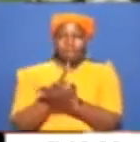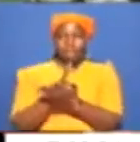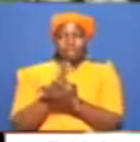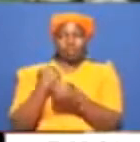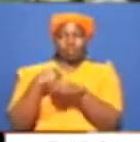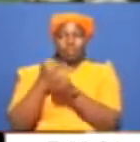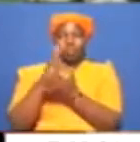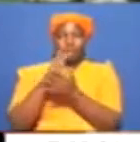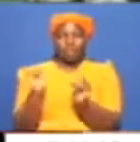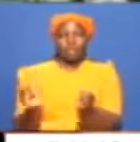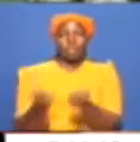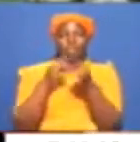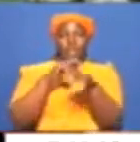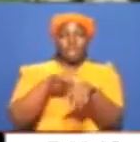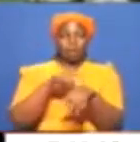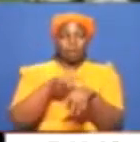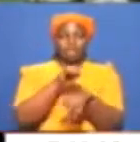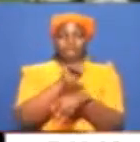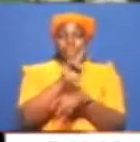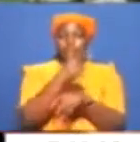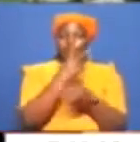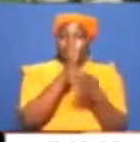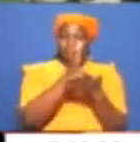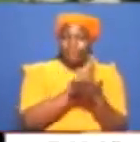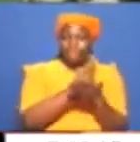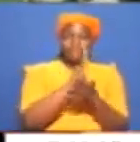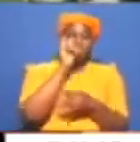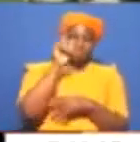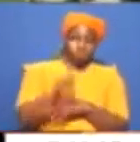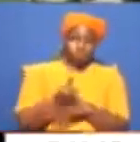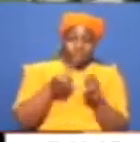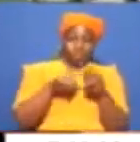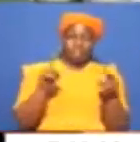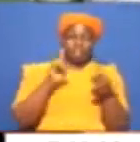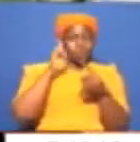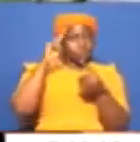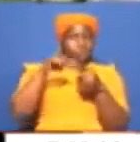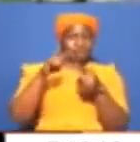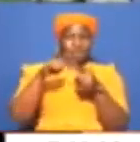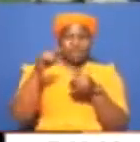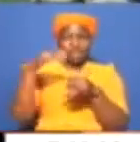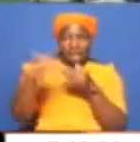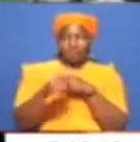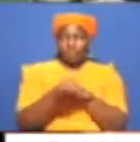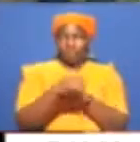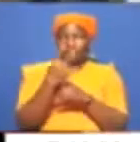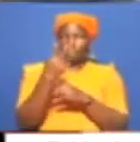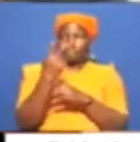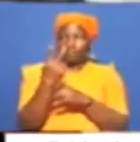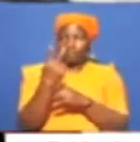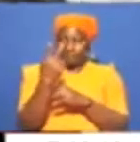time. That second phase should start toward the end of April when we have marked the exams.